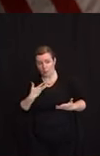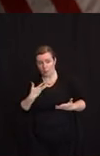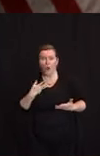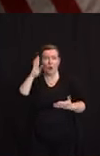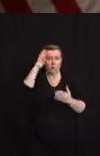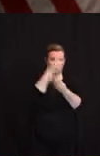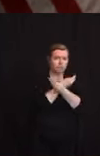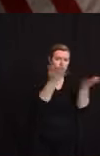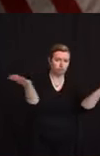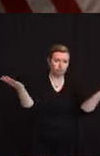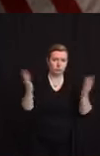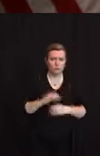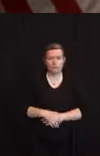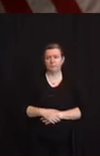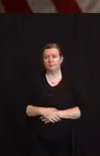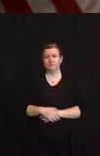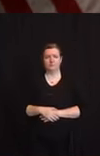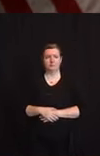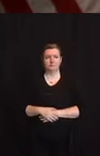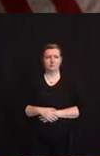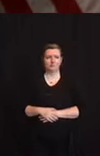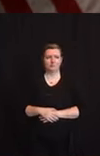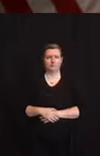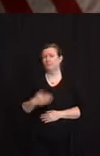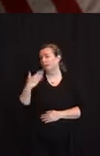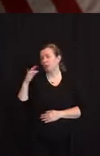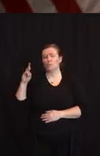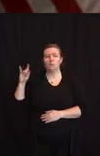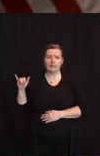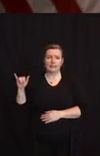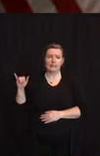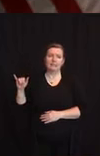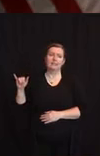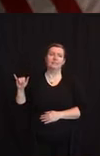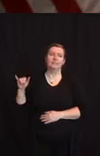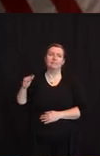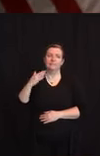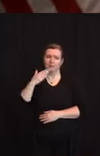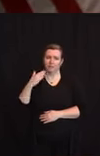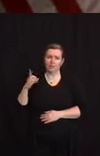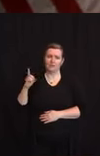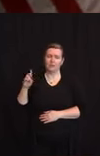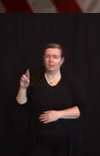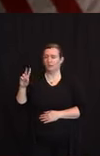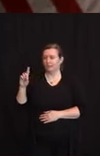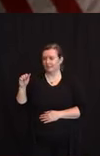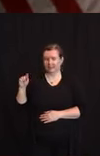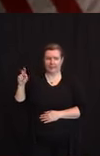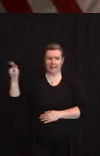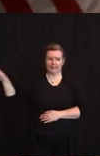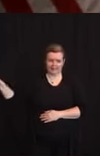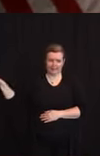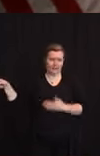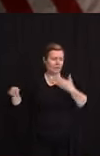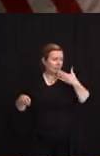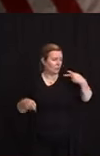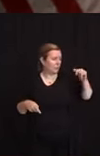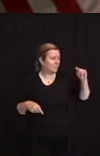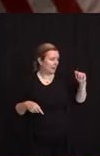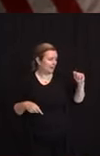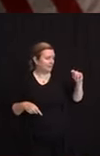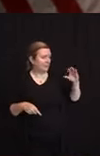want to thank our Commissioner, Judy Persicelli. I want to thank Dr. Christina Tan, Colonel Pat Callahan, Jared, Paramel,